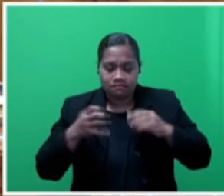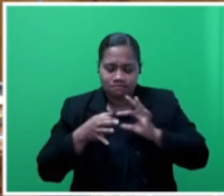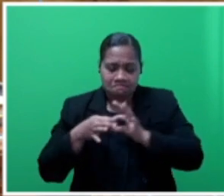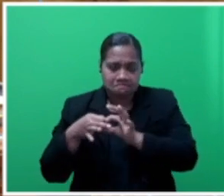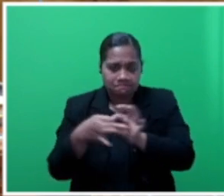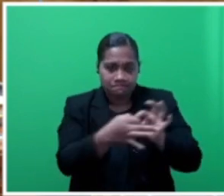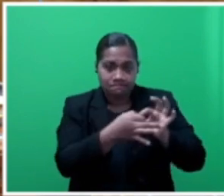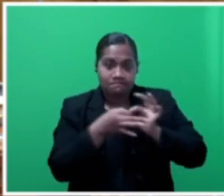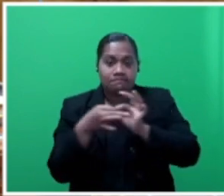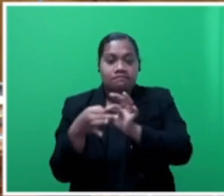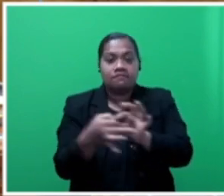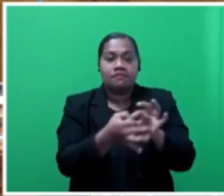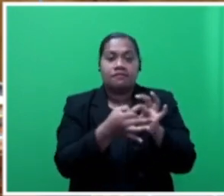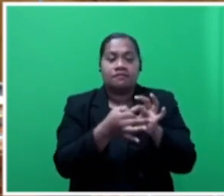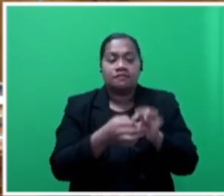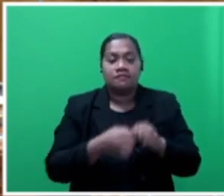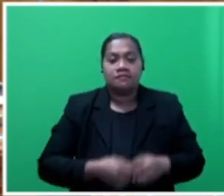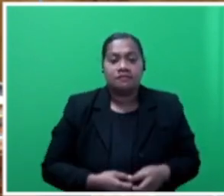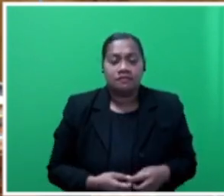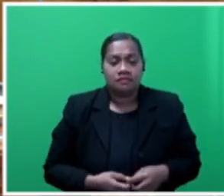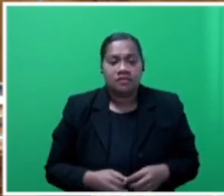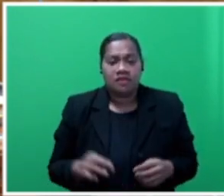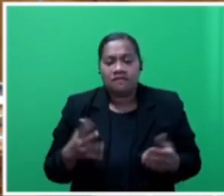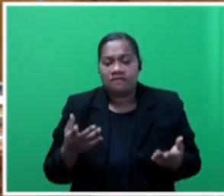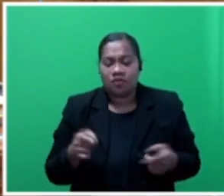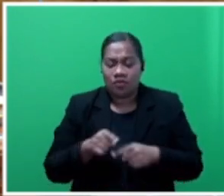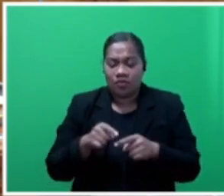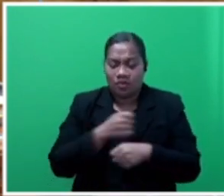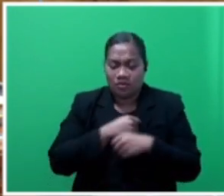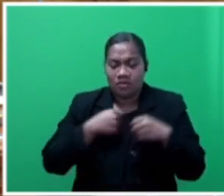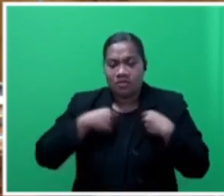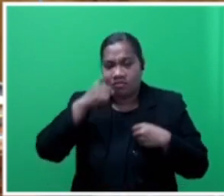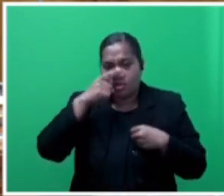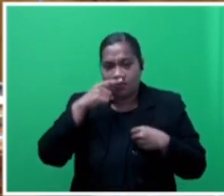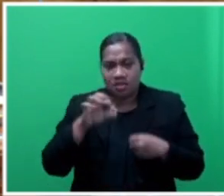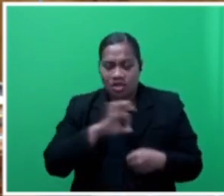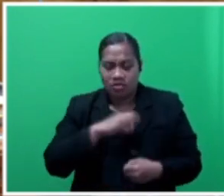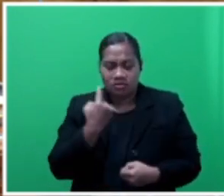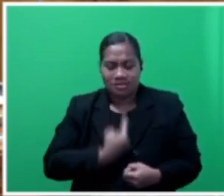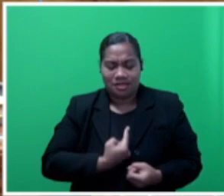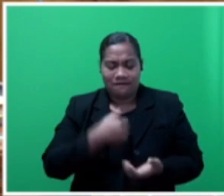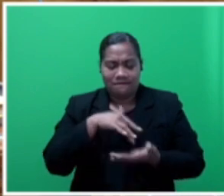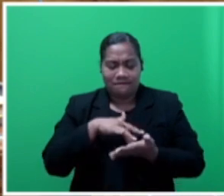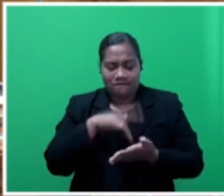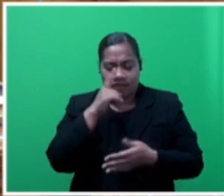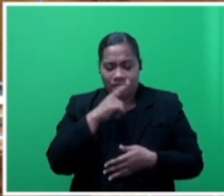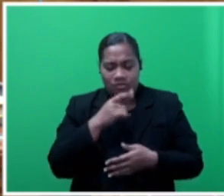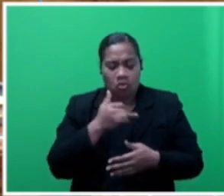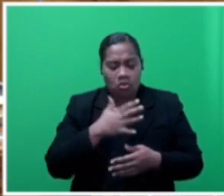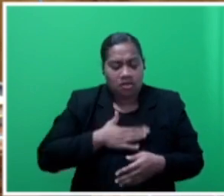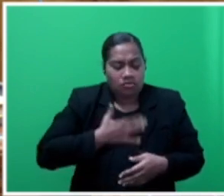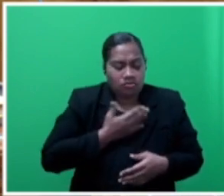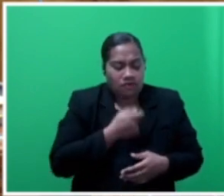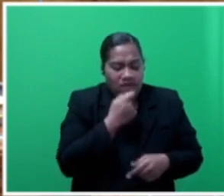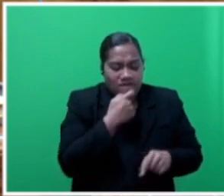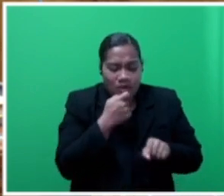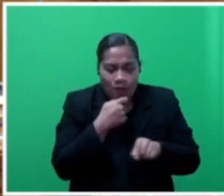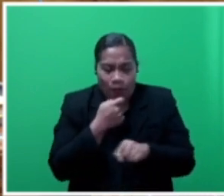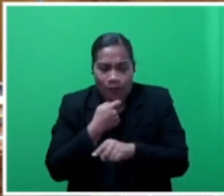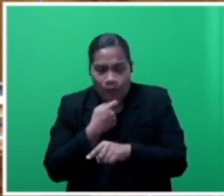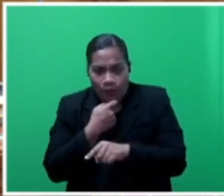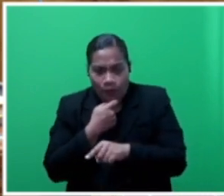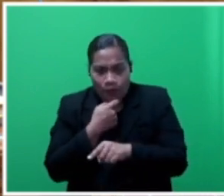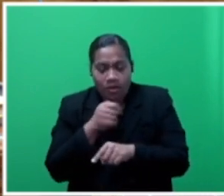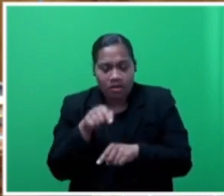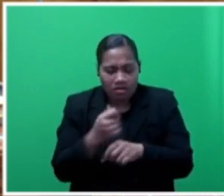in our resolve for the interests of our people rather than self-centered interests or the interests of the selected few, which has become